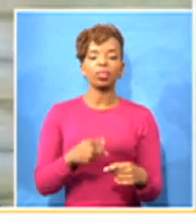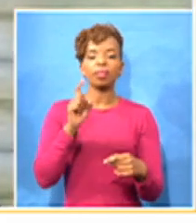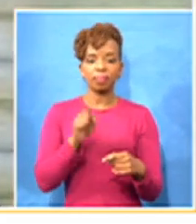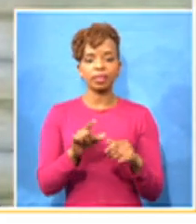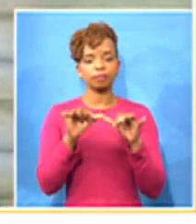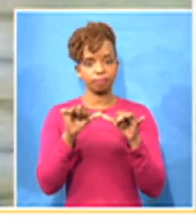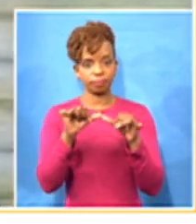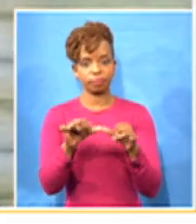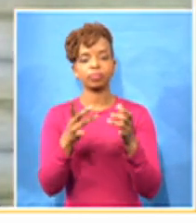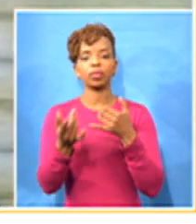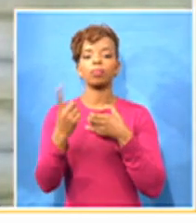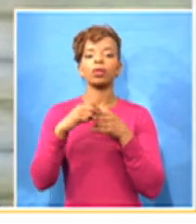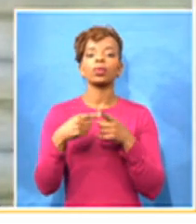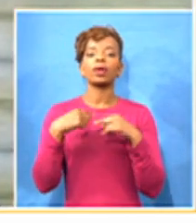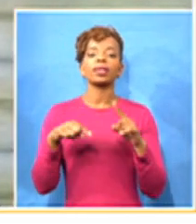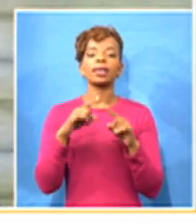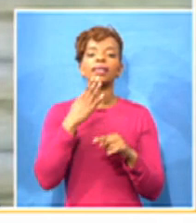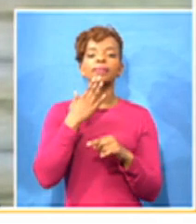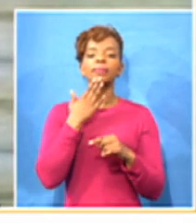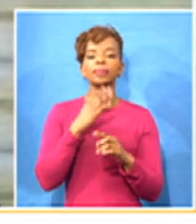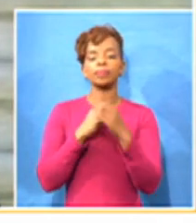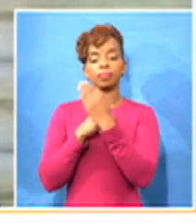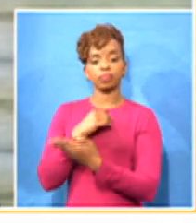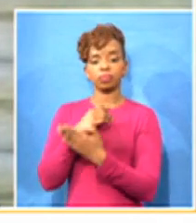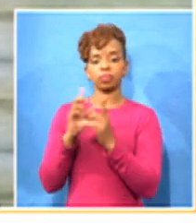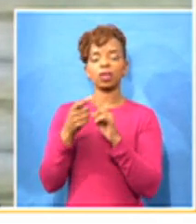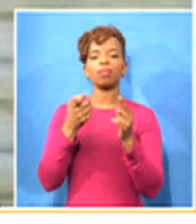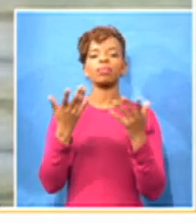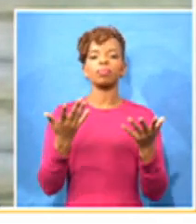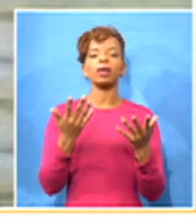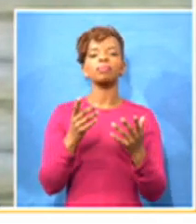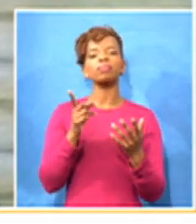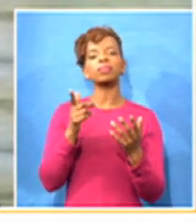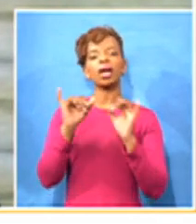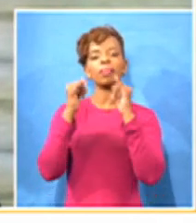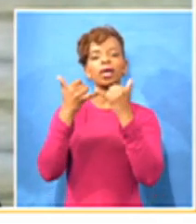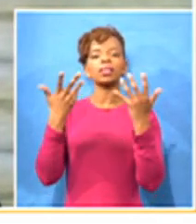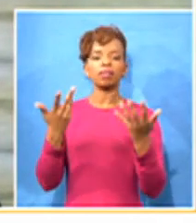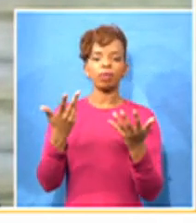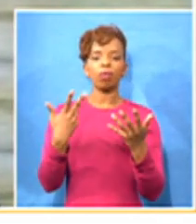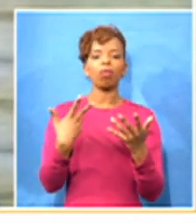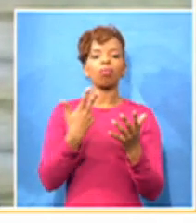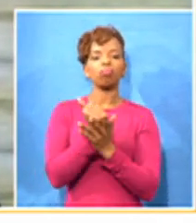medical head of the vaccines unit at pharmaceutical company SANOFI. Thanks so much for speaking to us this morning.